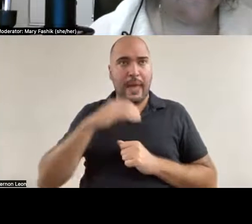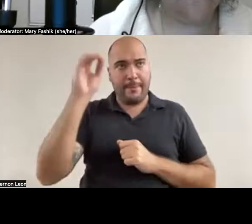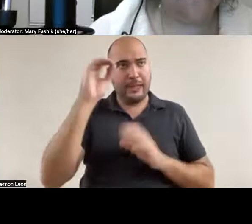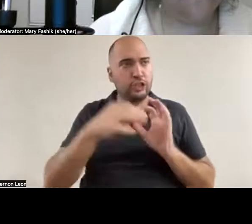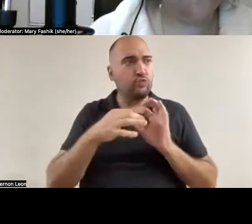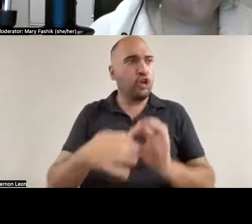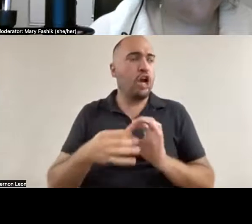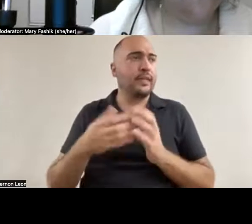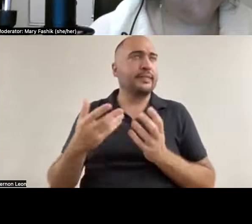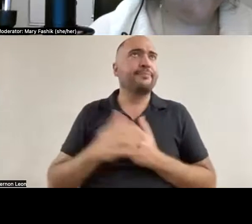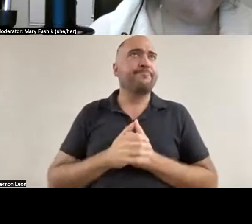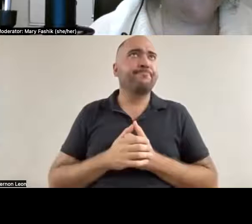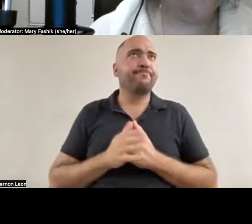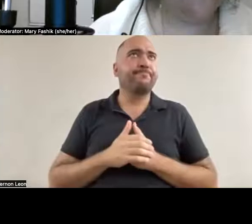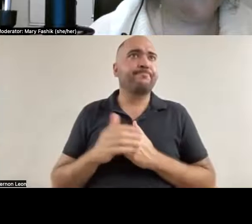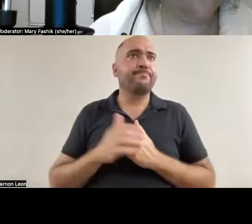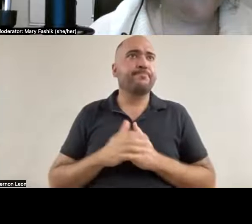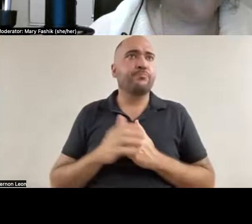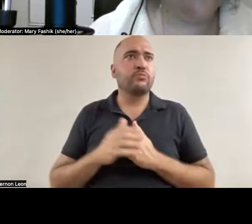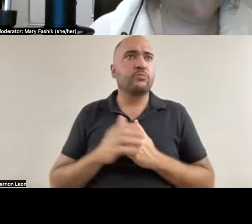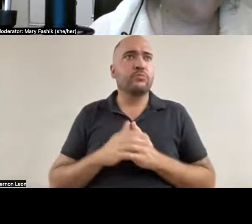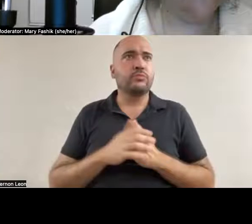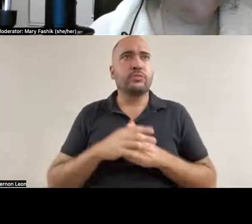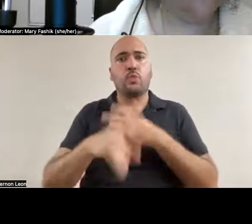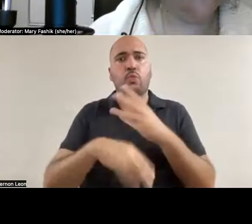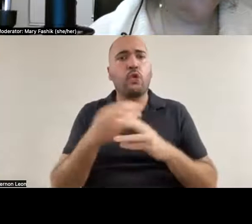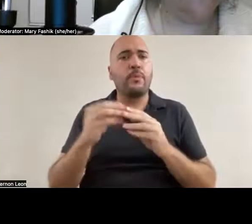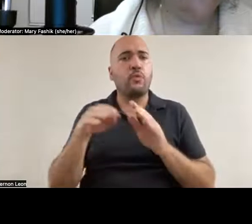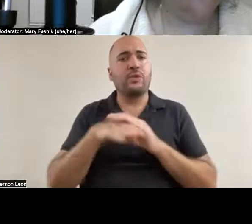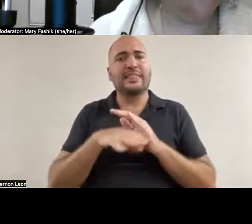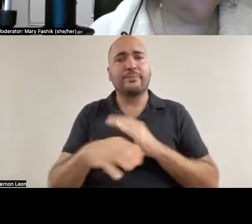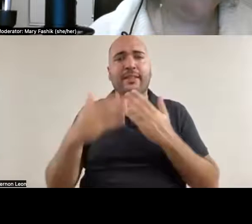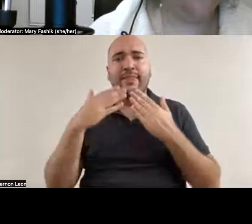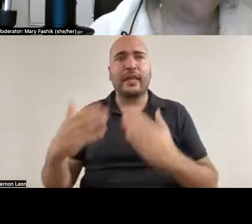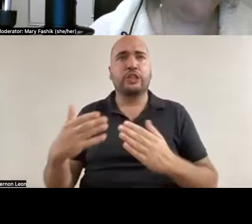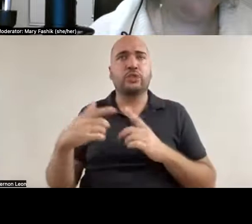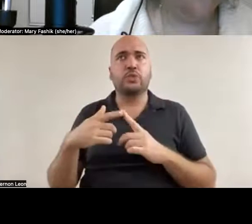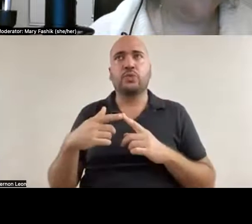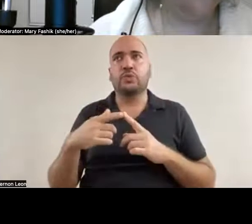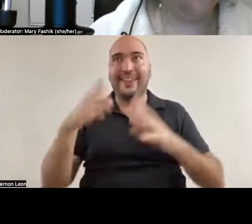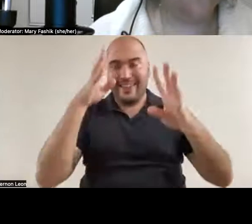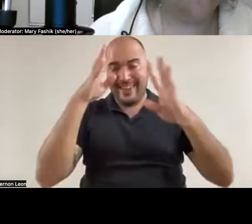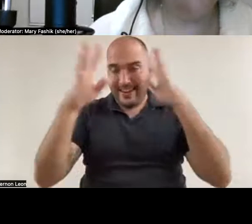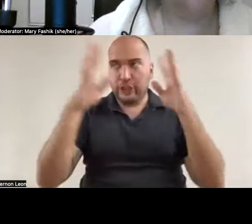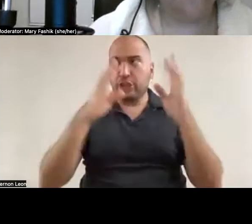what is more, a world more accessible thanks to